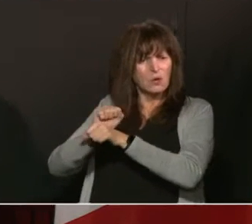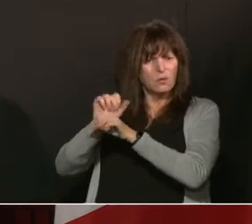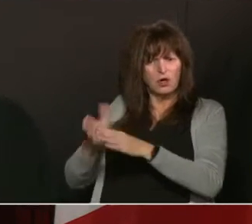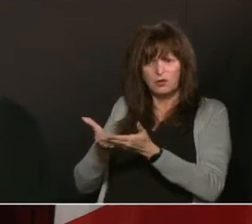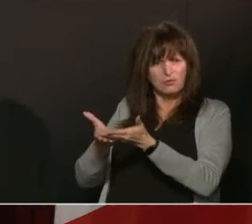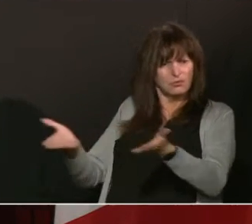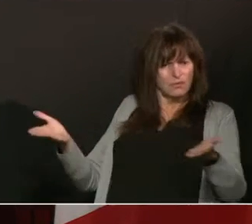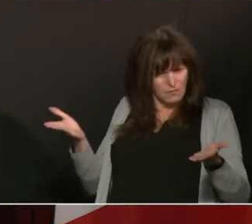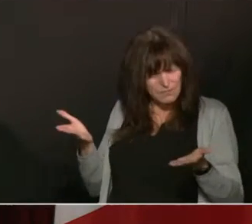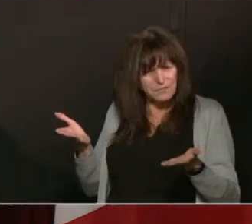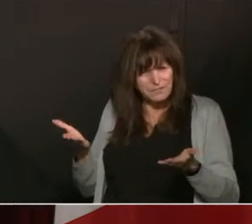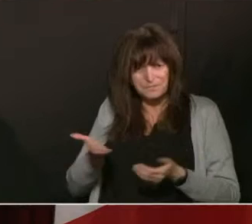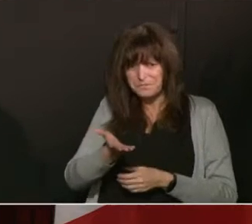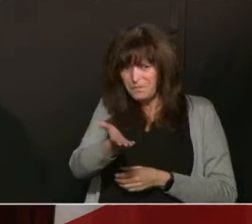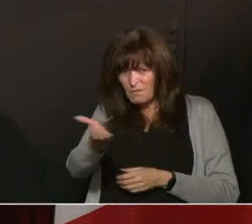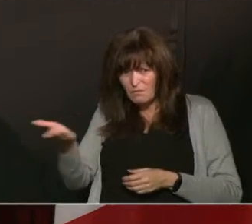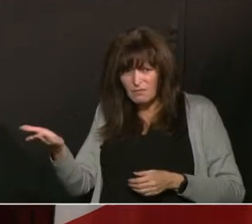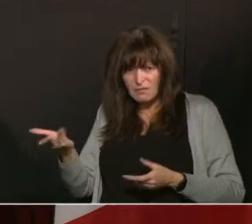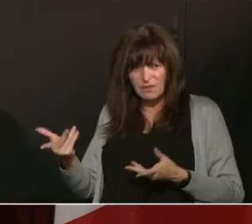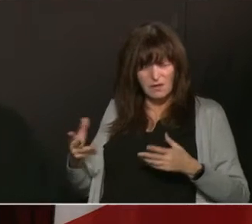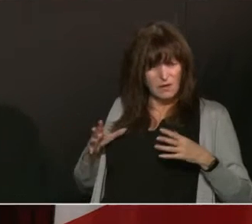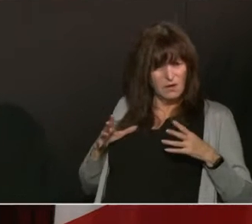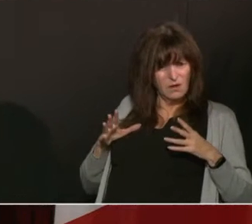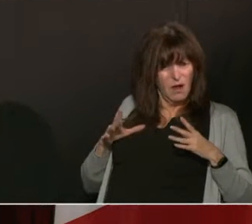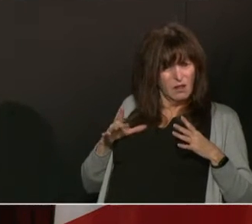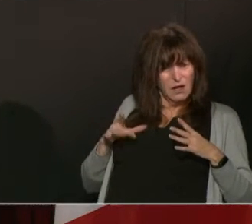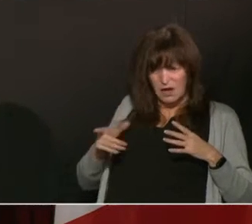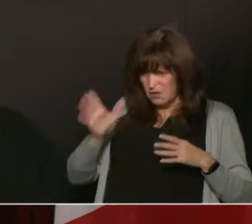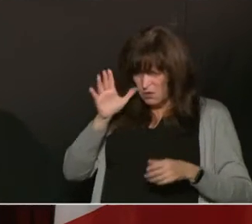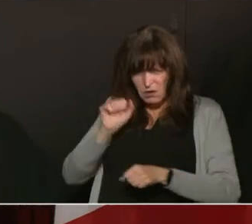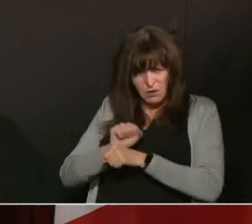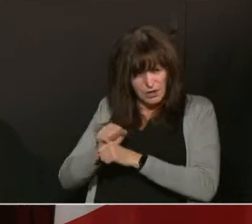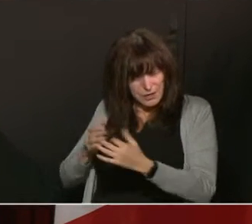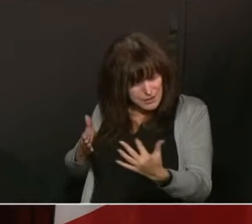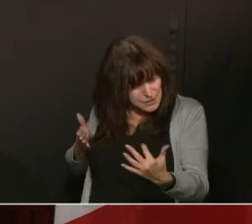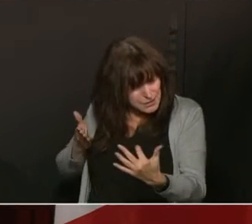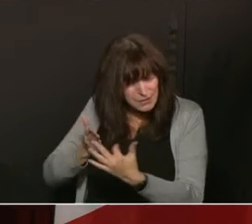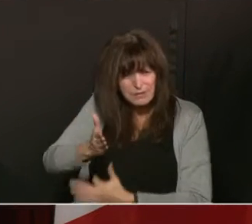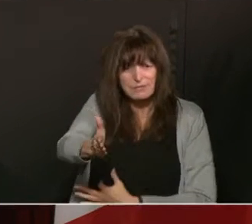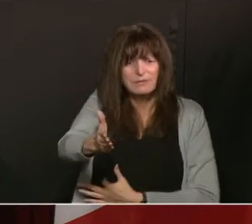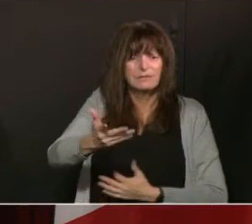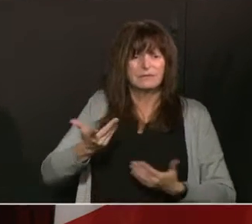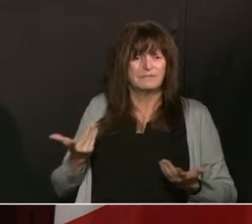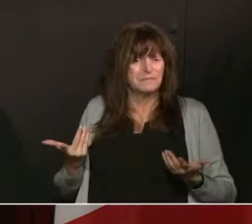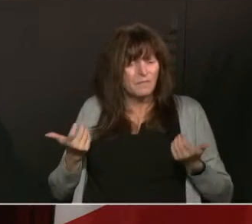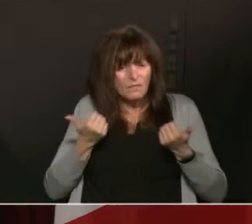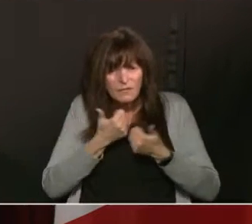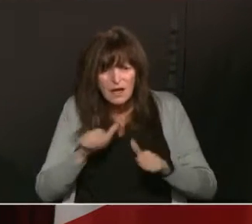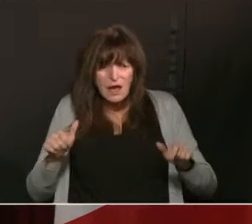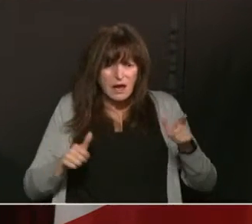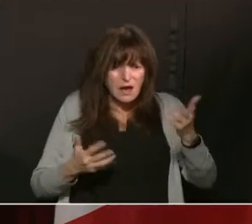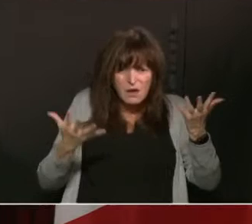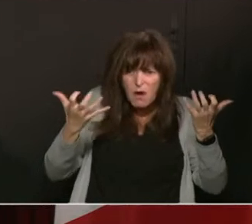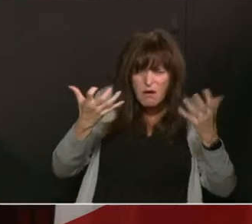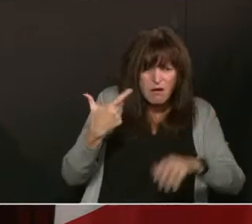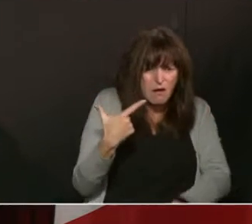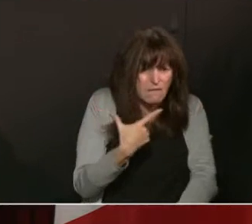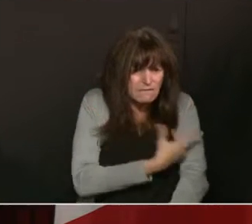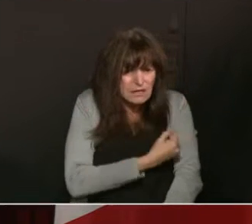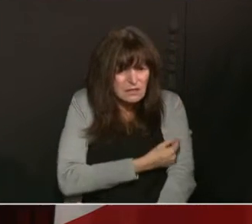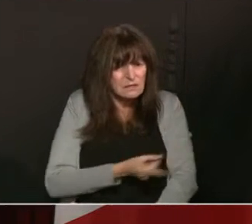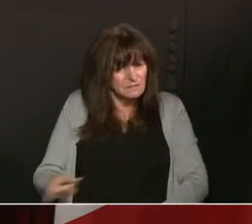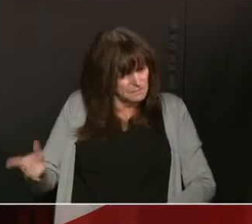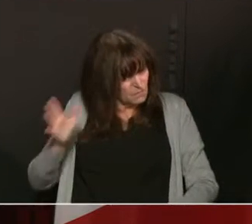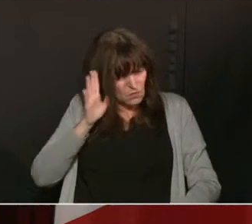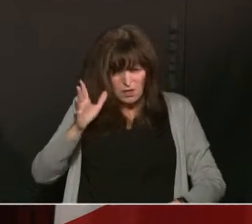ensure anyone that wants the vaccine will get it in a timely fashion, and we're, as you've heard, ordering additional vaccine.